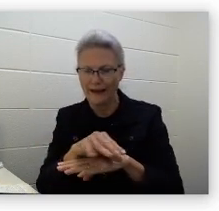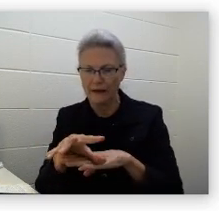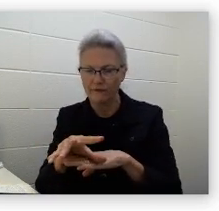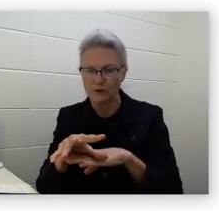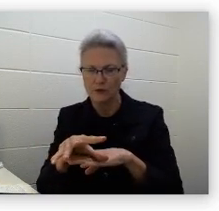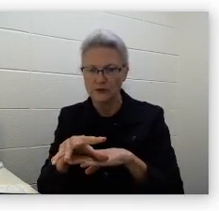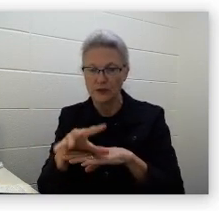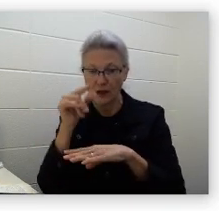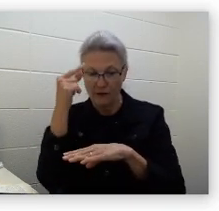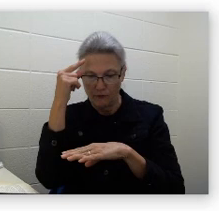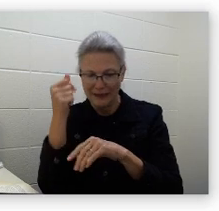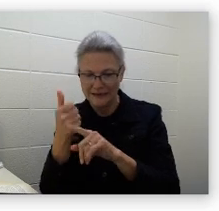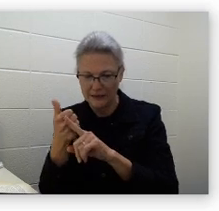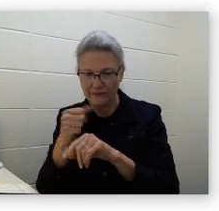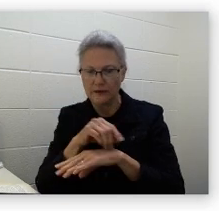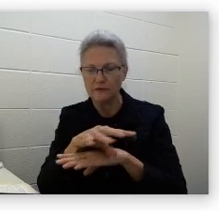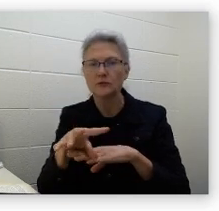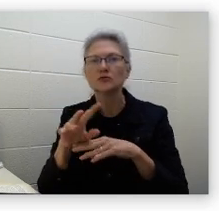live.